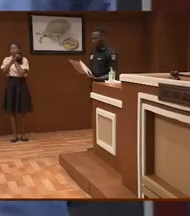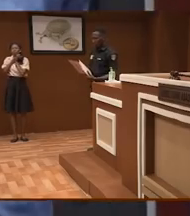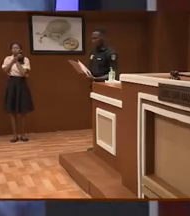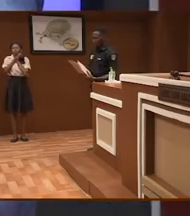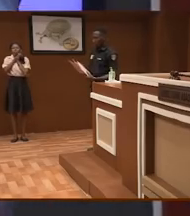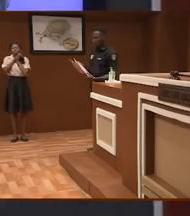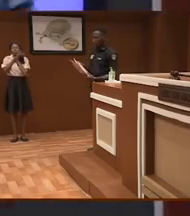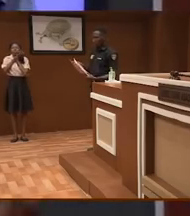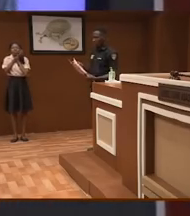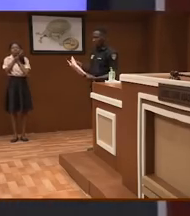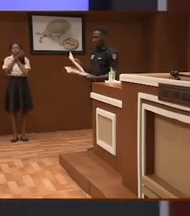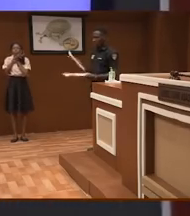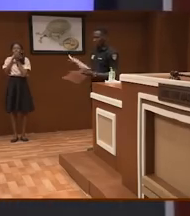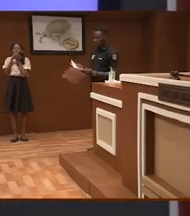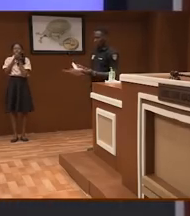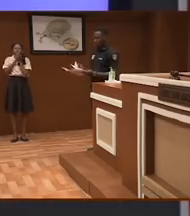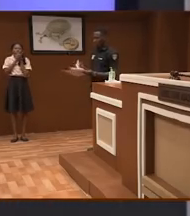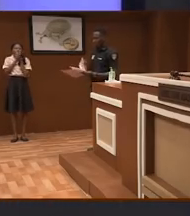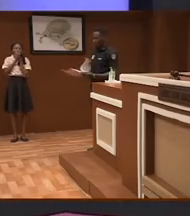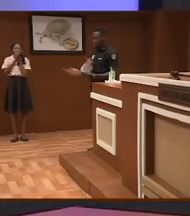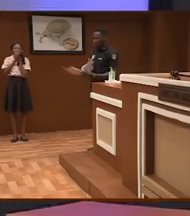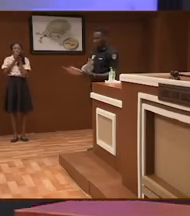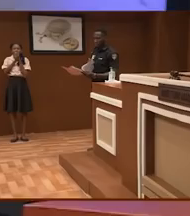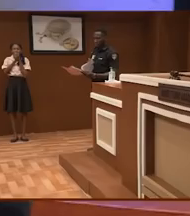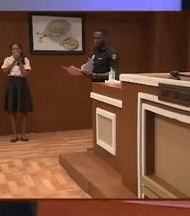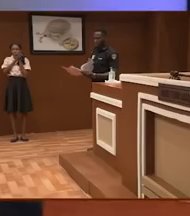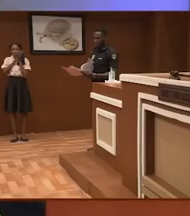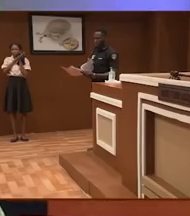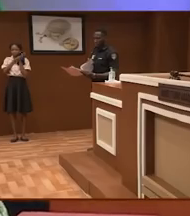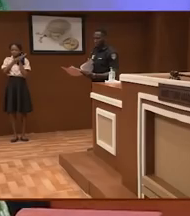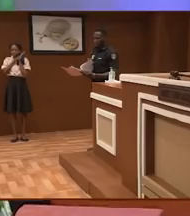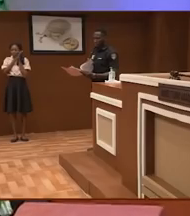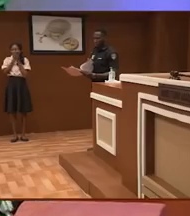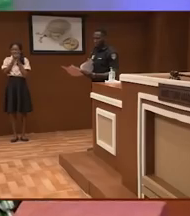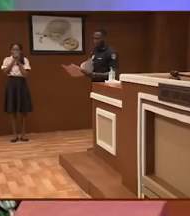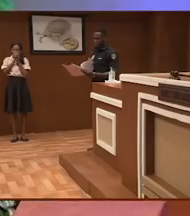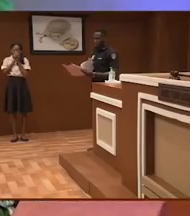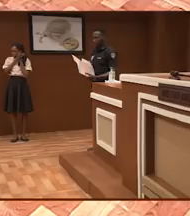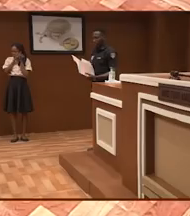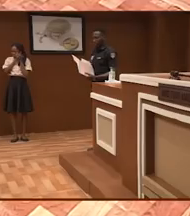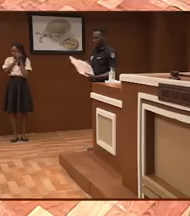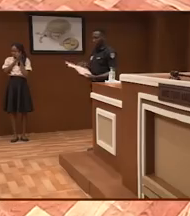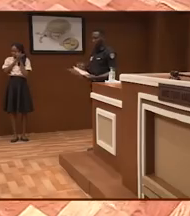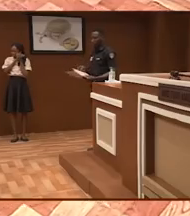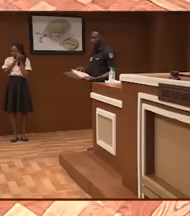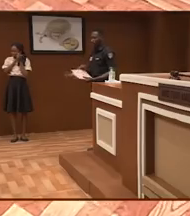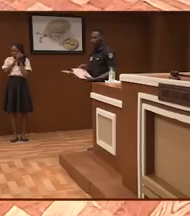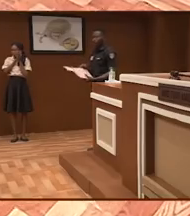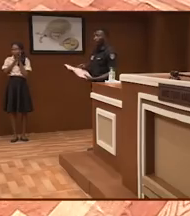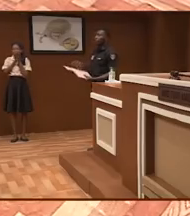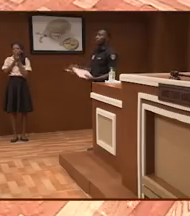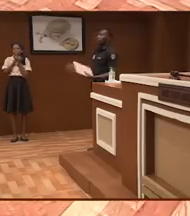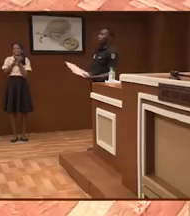Iwelu Augustine, is asking the court to compel his tenant, Obiora Sylvester, to pay the sum of